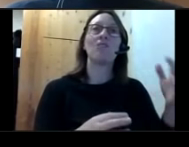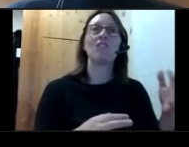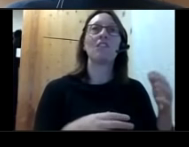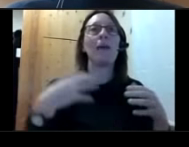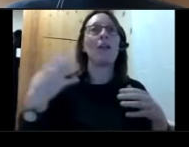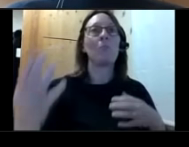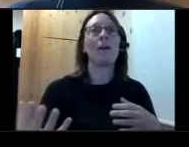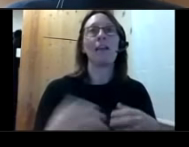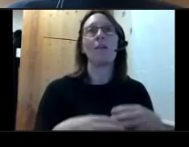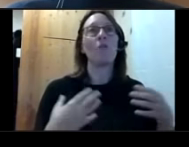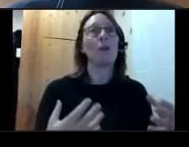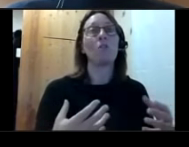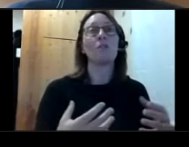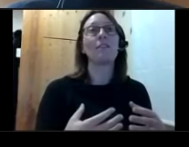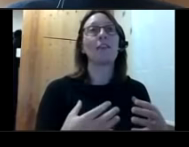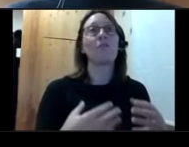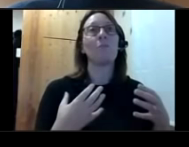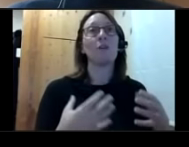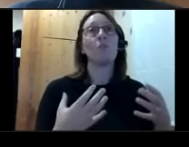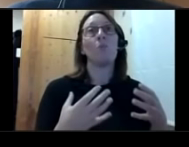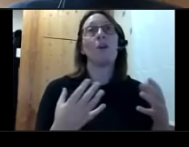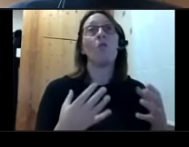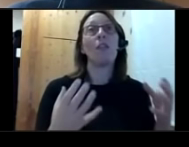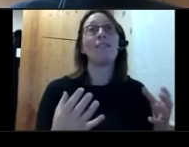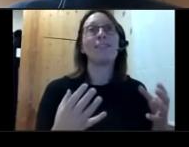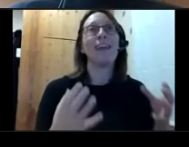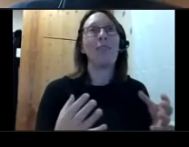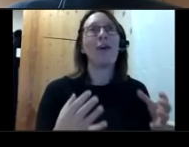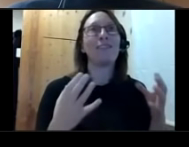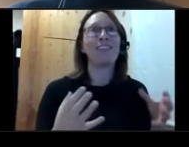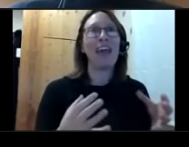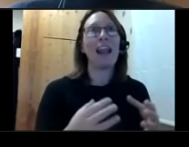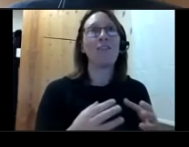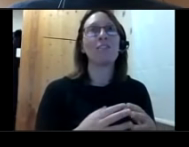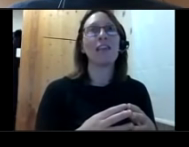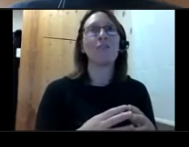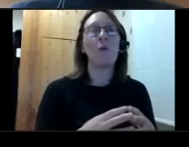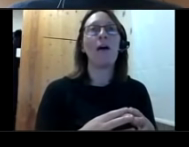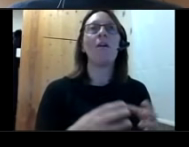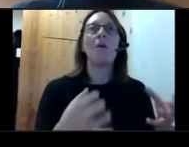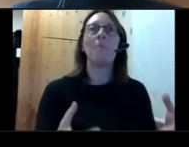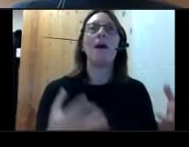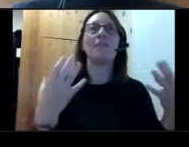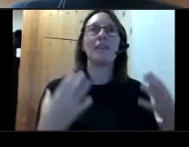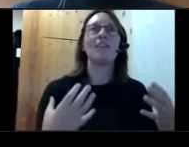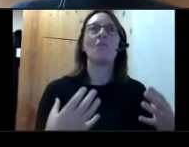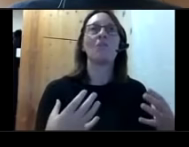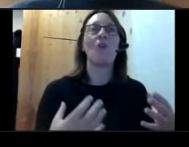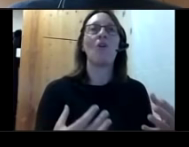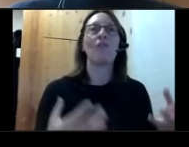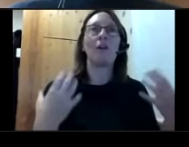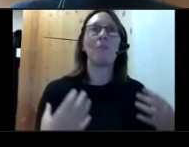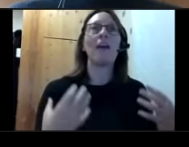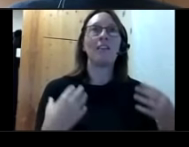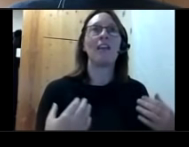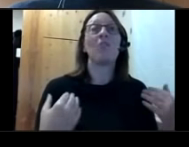do, either through JISC mail or by email or by contacting the government, because we're all in this together to get clarity as well. But in terms